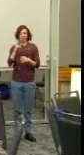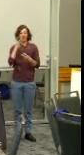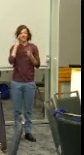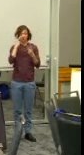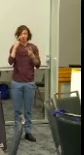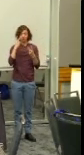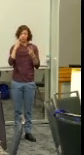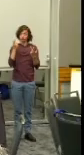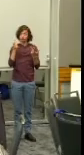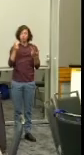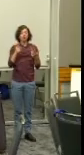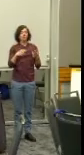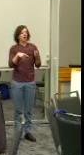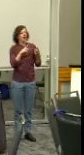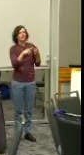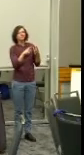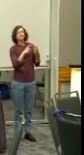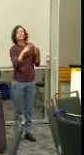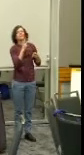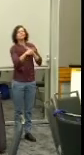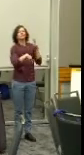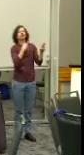and then we'll get into a case study.